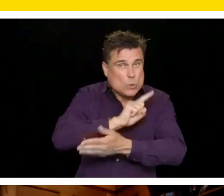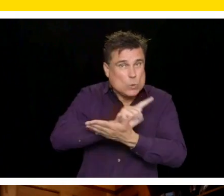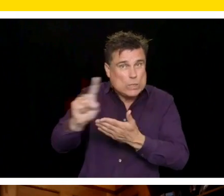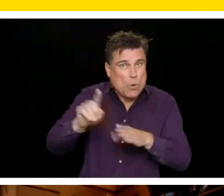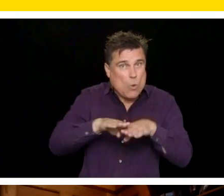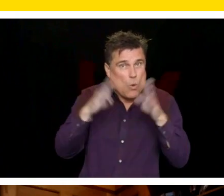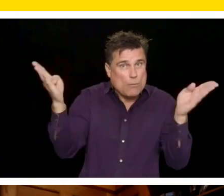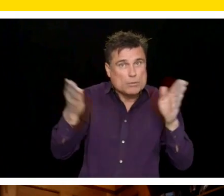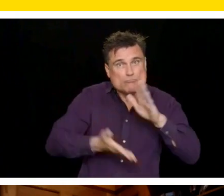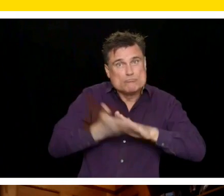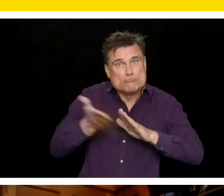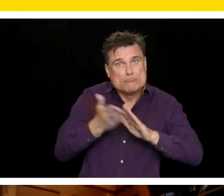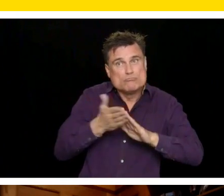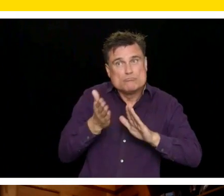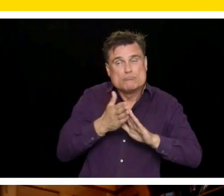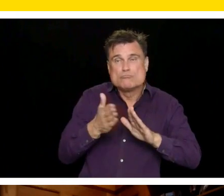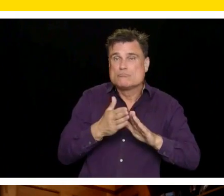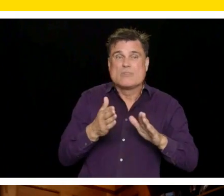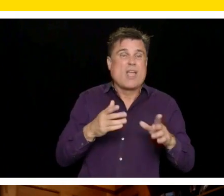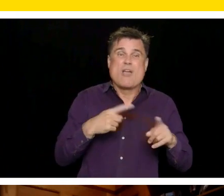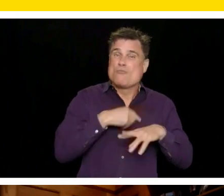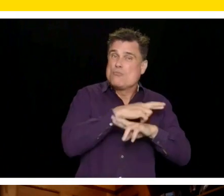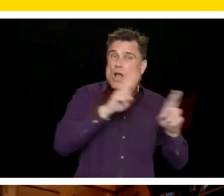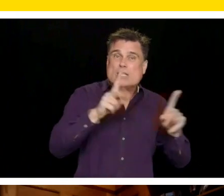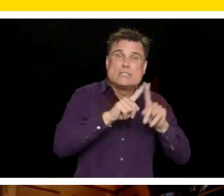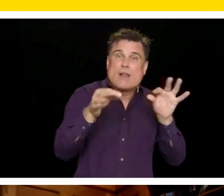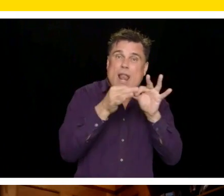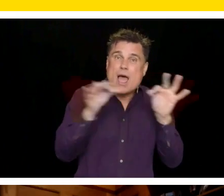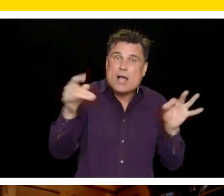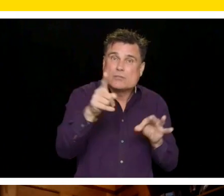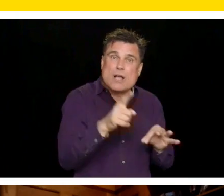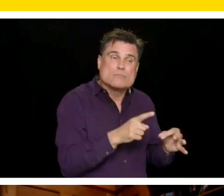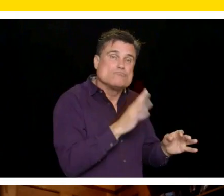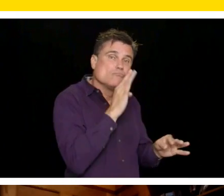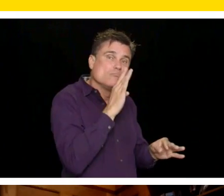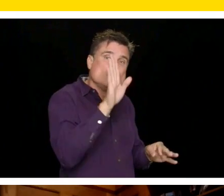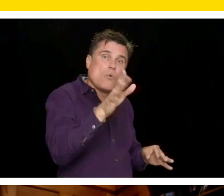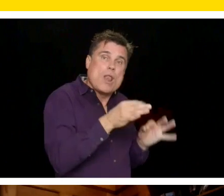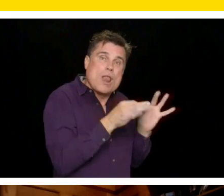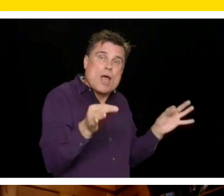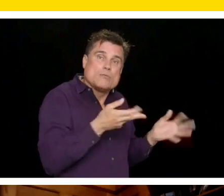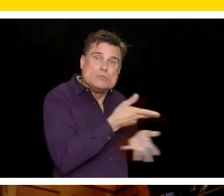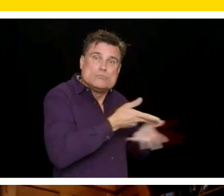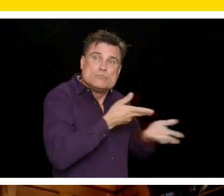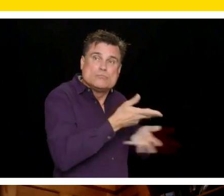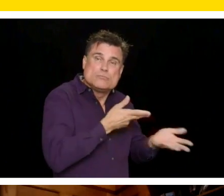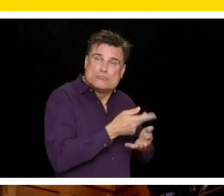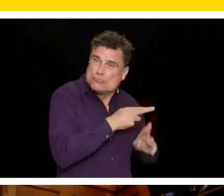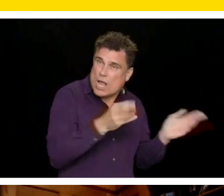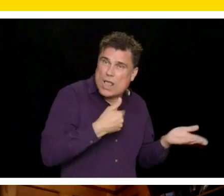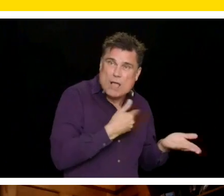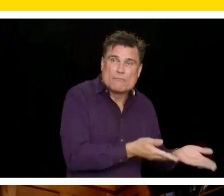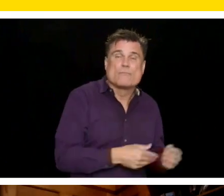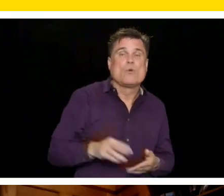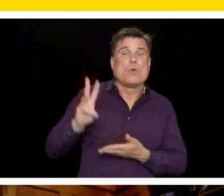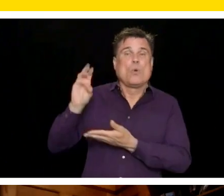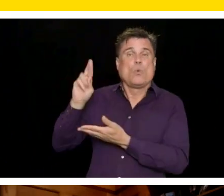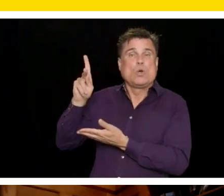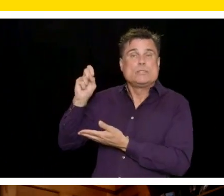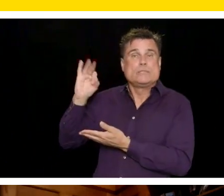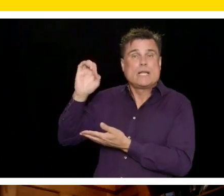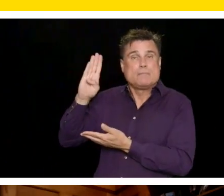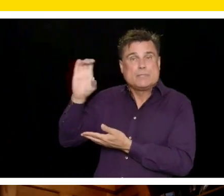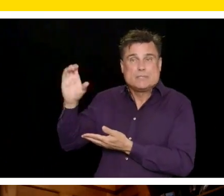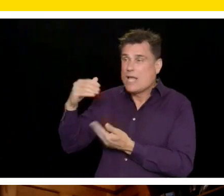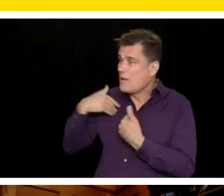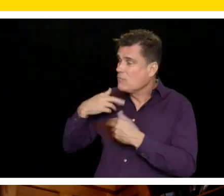does WorkSafe BC, I will add. They also are there as a really great resource. Tom, did you want to add anything?